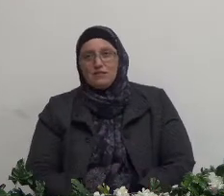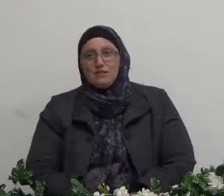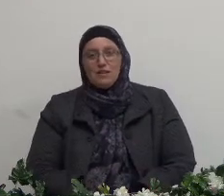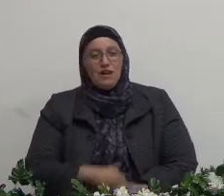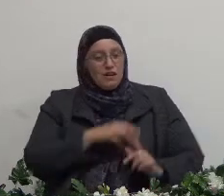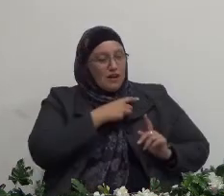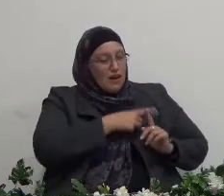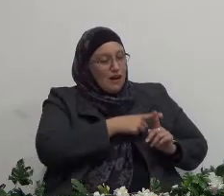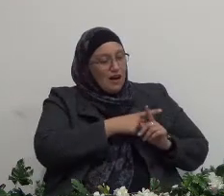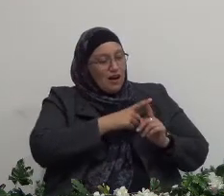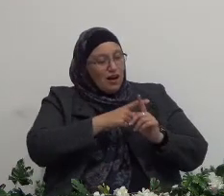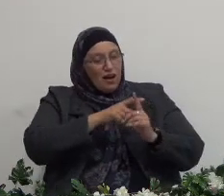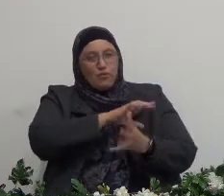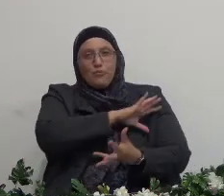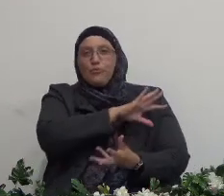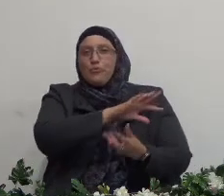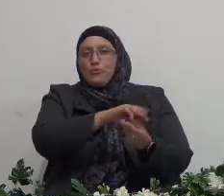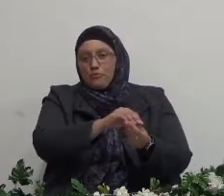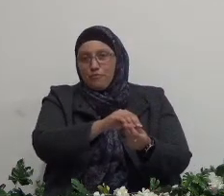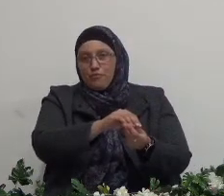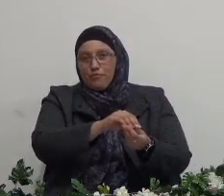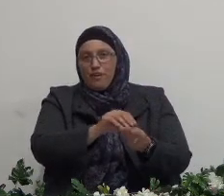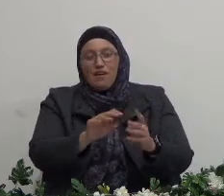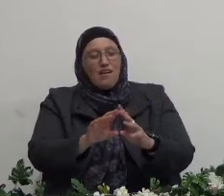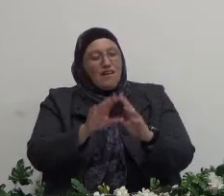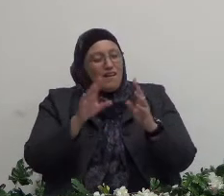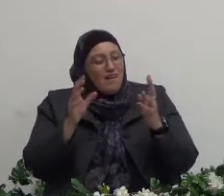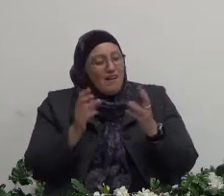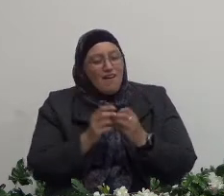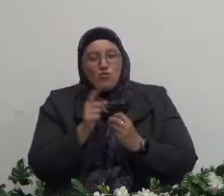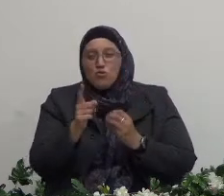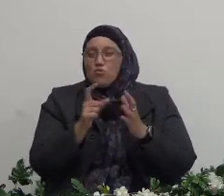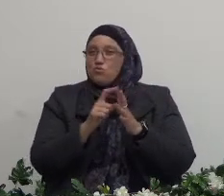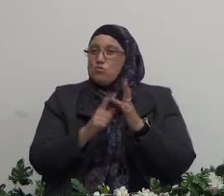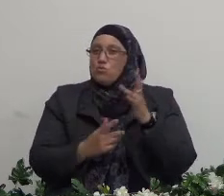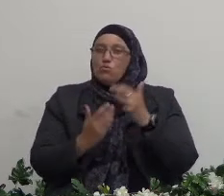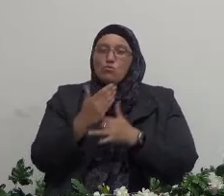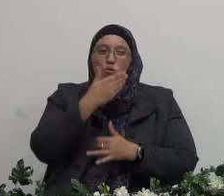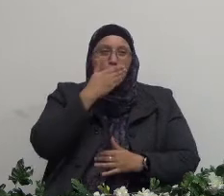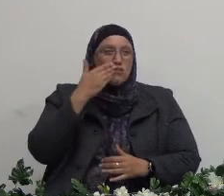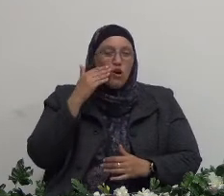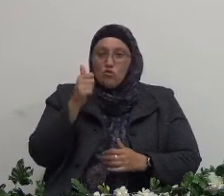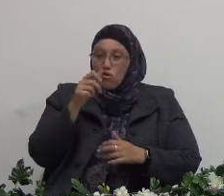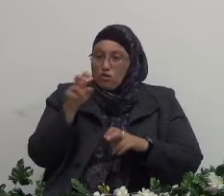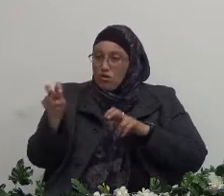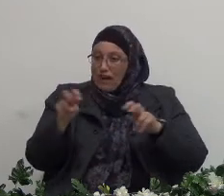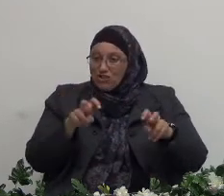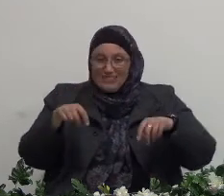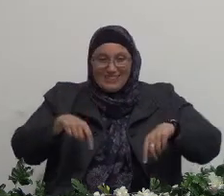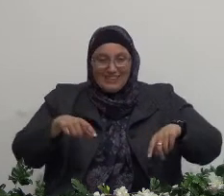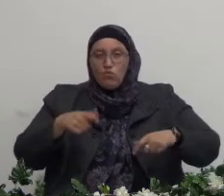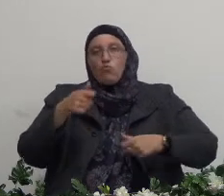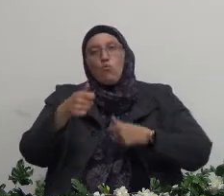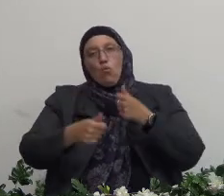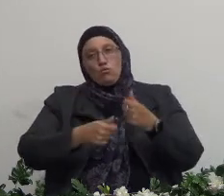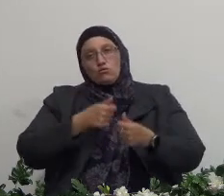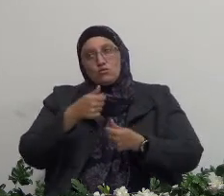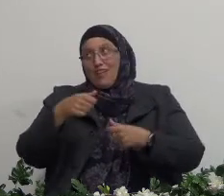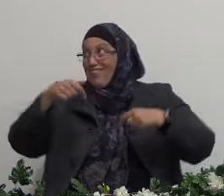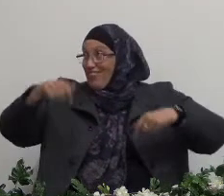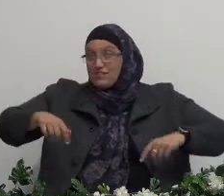so great in reward. And the whole idea in your dunya, you're here to what? You're here to